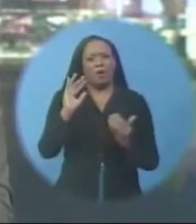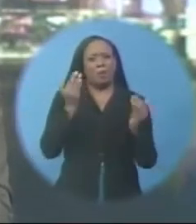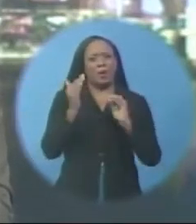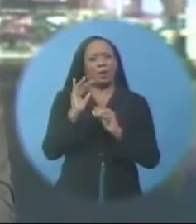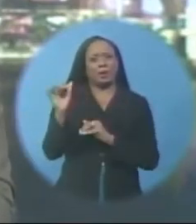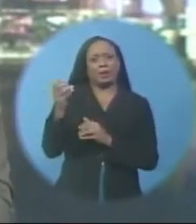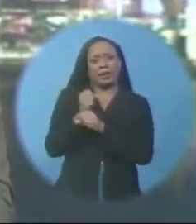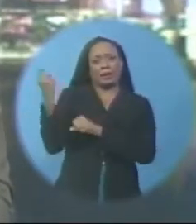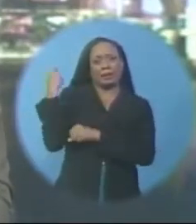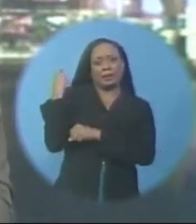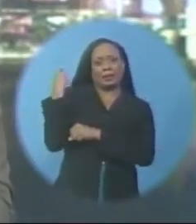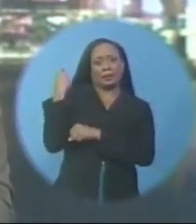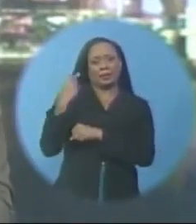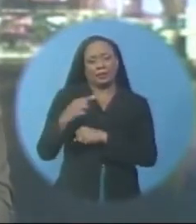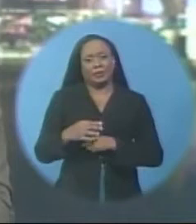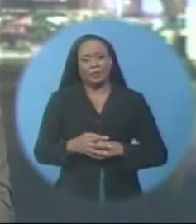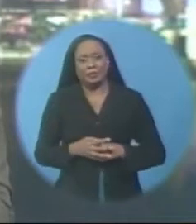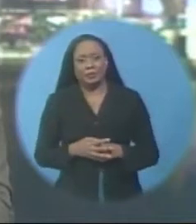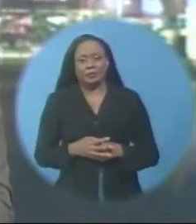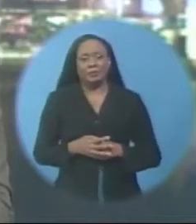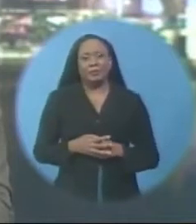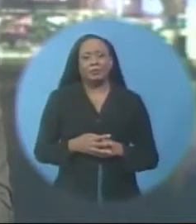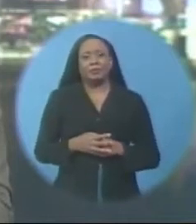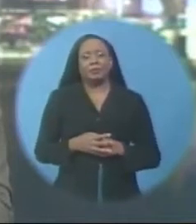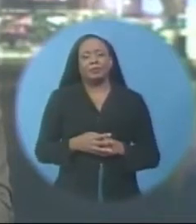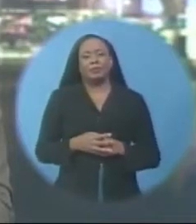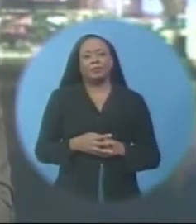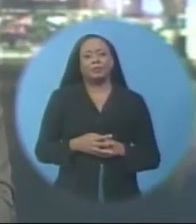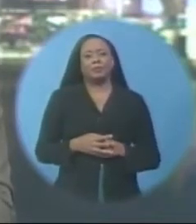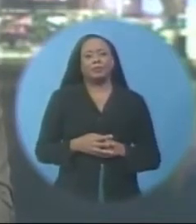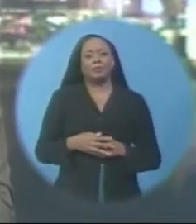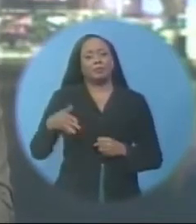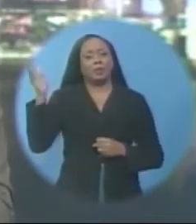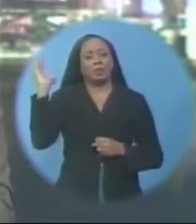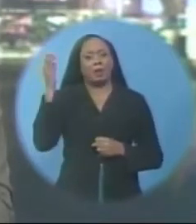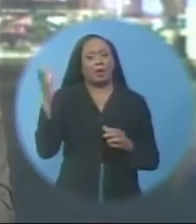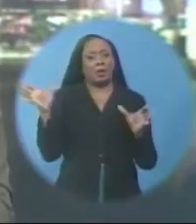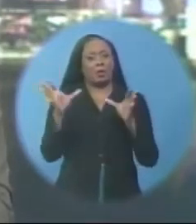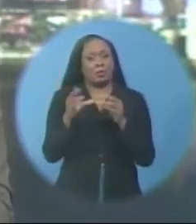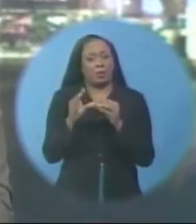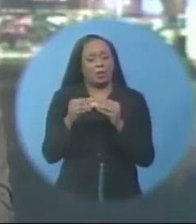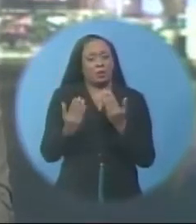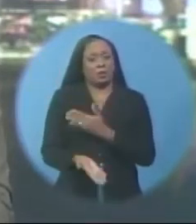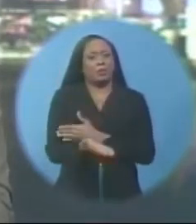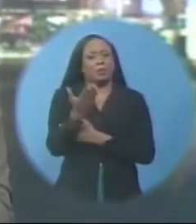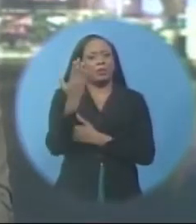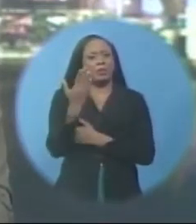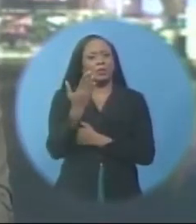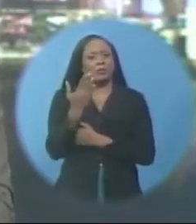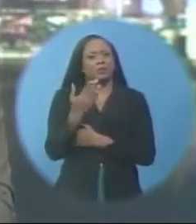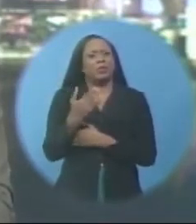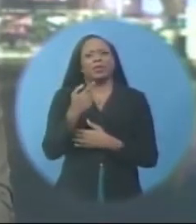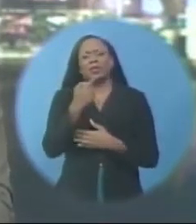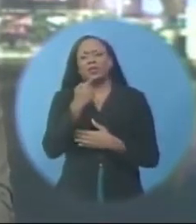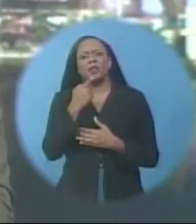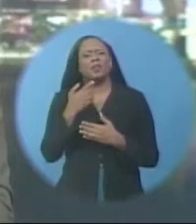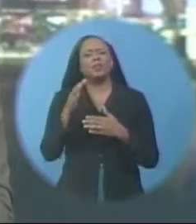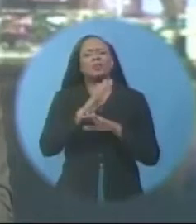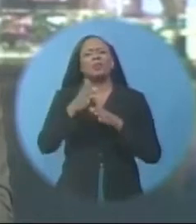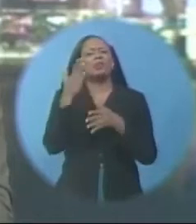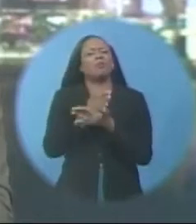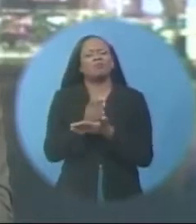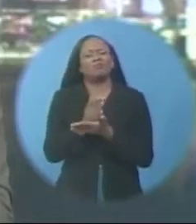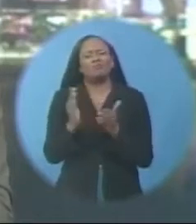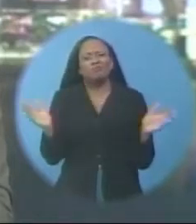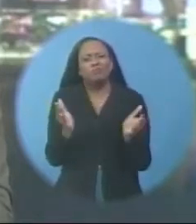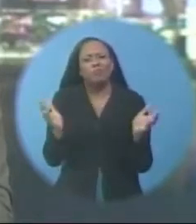year. Speaking at the BHTA's quarterly breakfast meeting, he encouraged stakeholders not to settle, but to continue